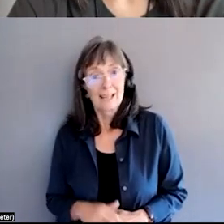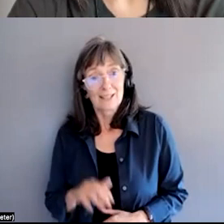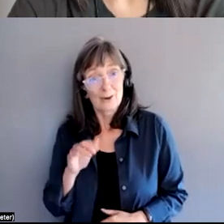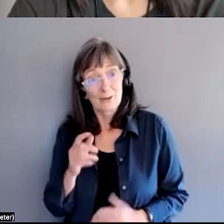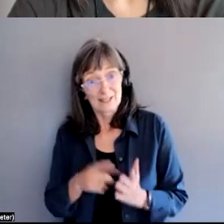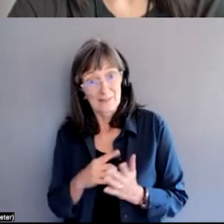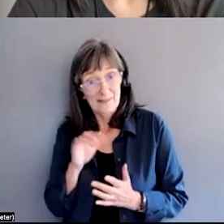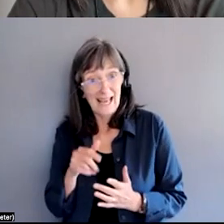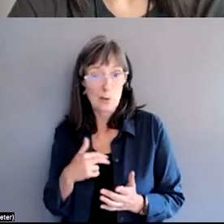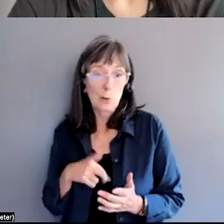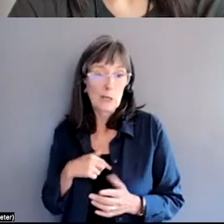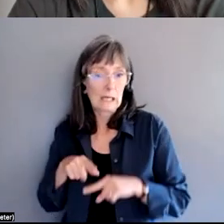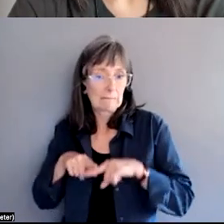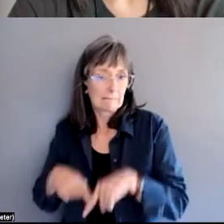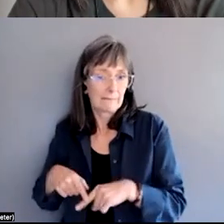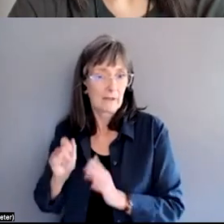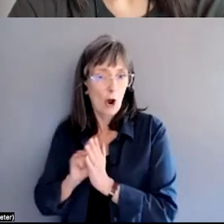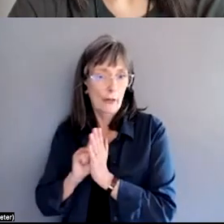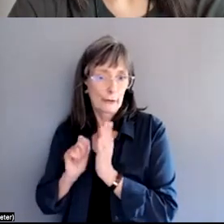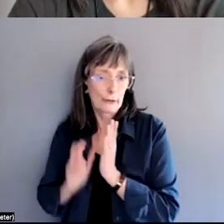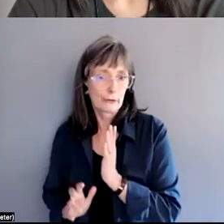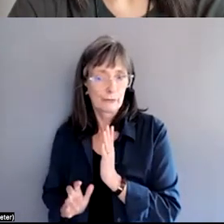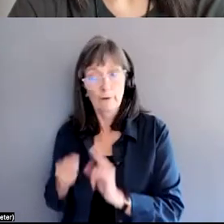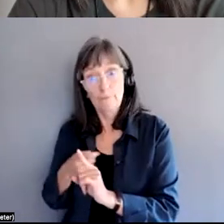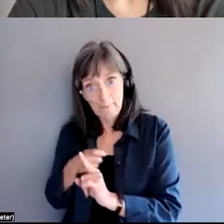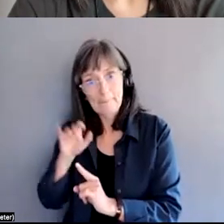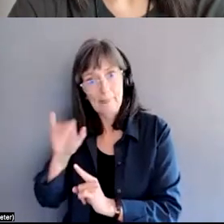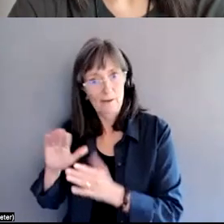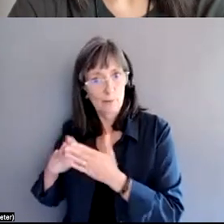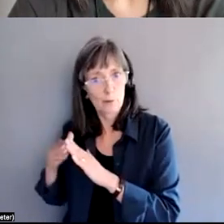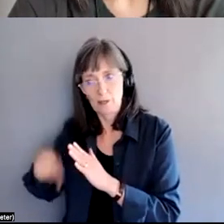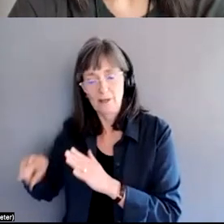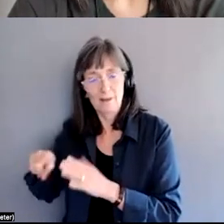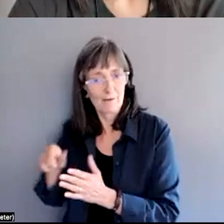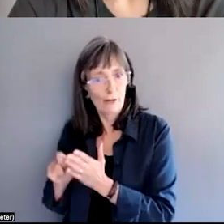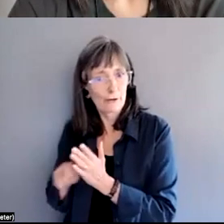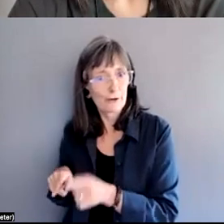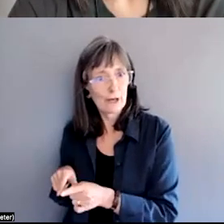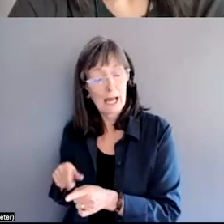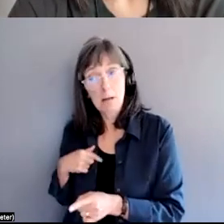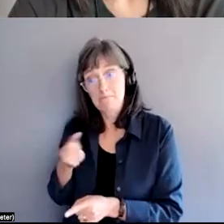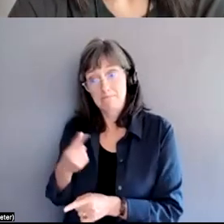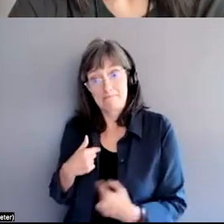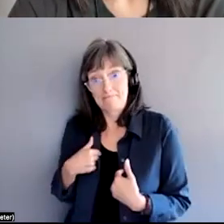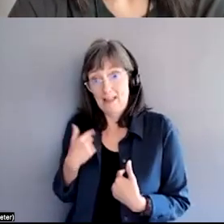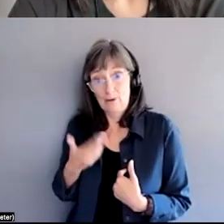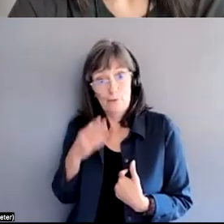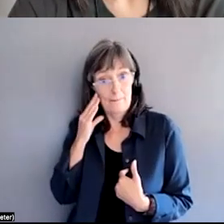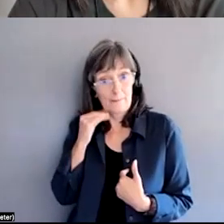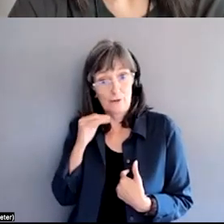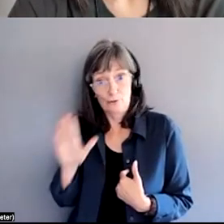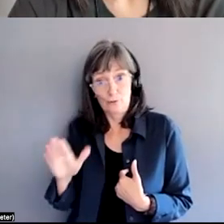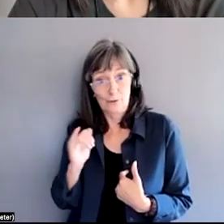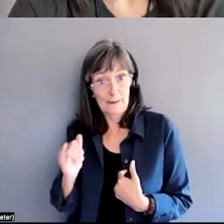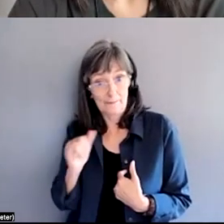leaning on the author quite a bit, who's from a particular community, understanding that I might not have the, you know, experiences that they do. So working